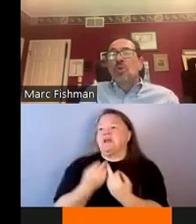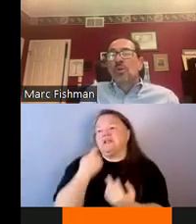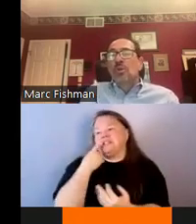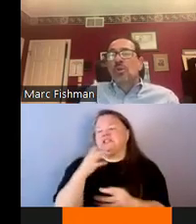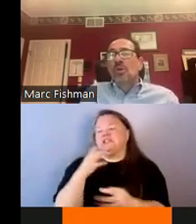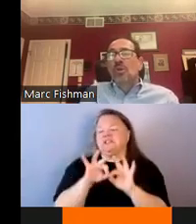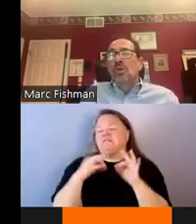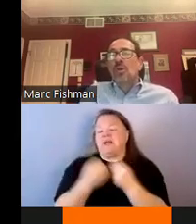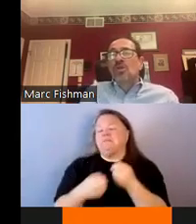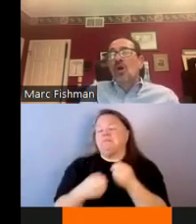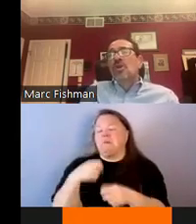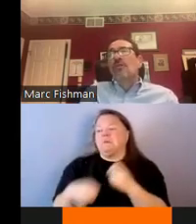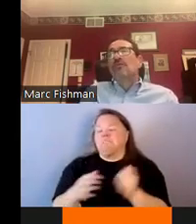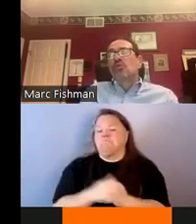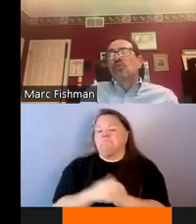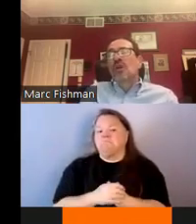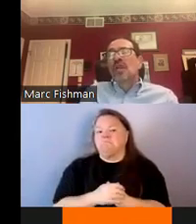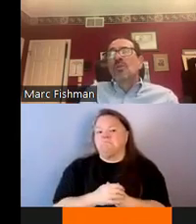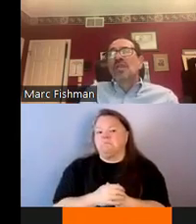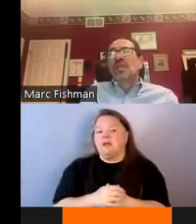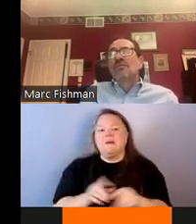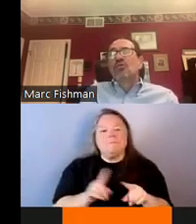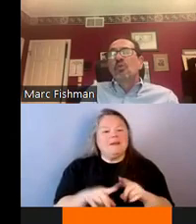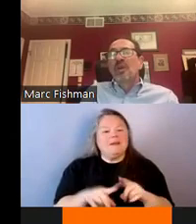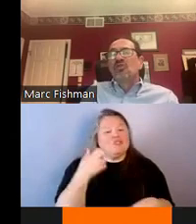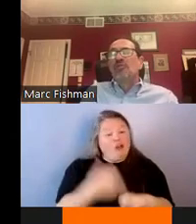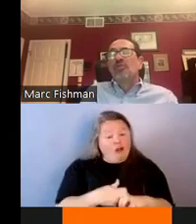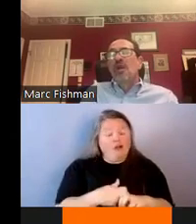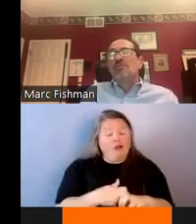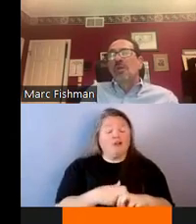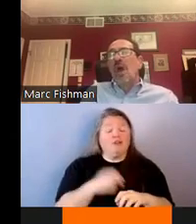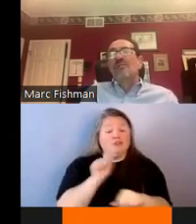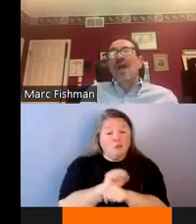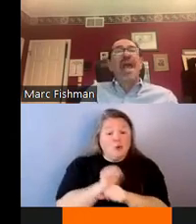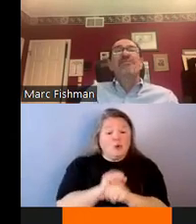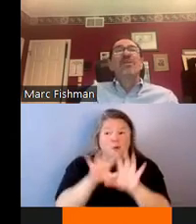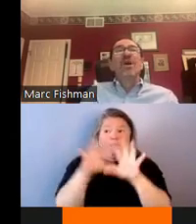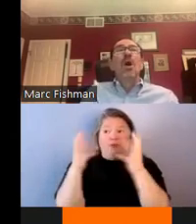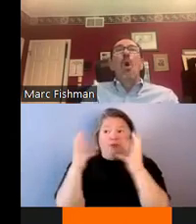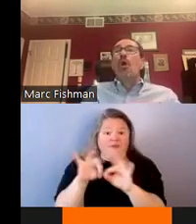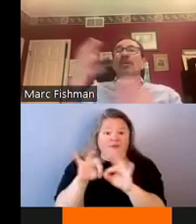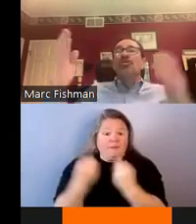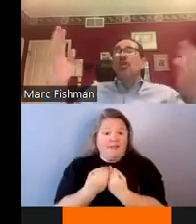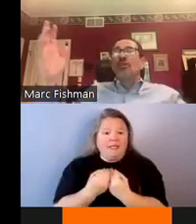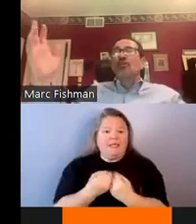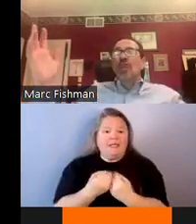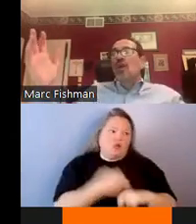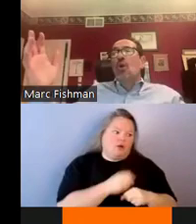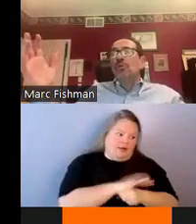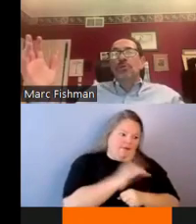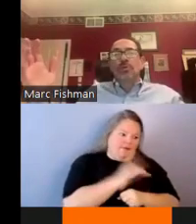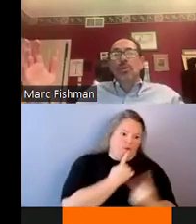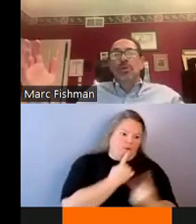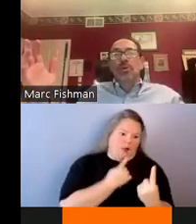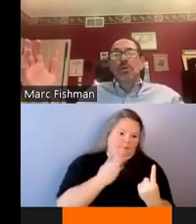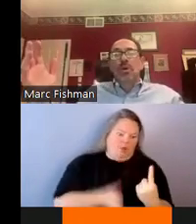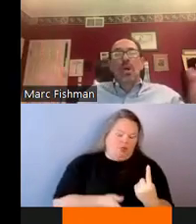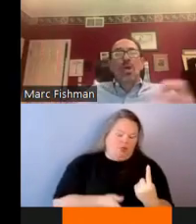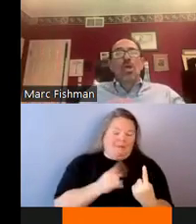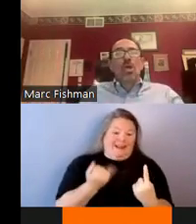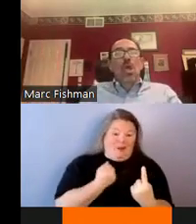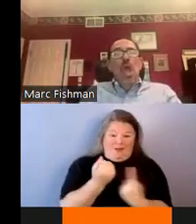hard to do. It's hard enough just working with the individual patient in front of you. Now I've got to have all these other stakeholders.